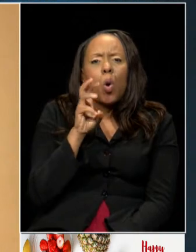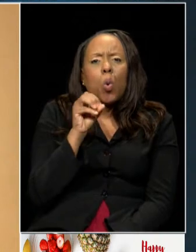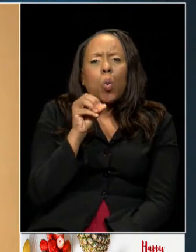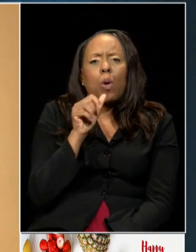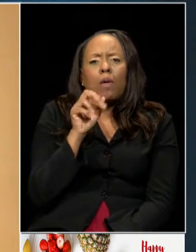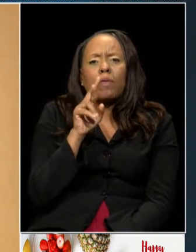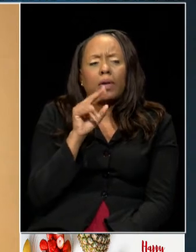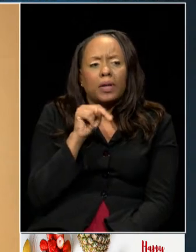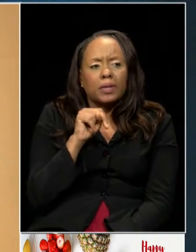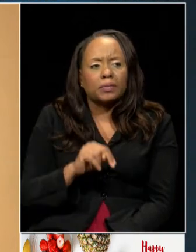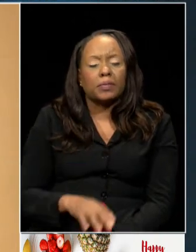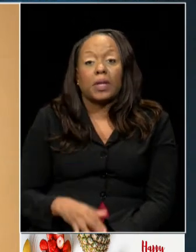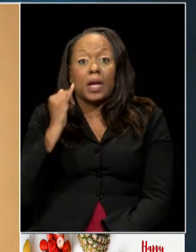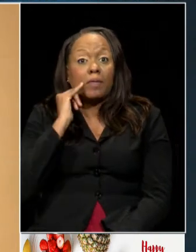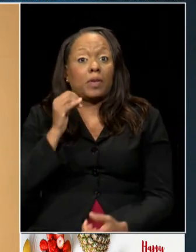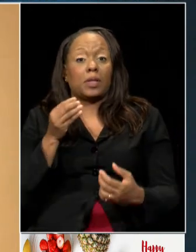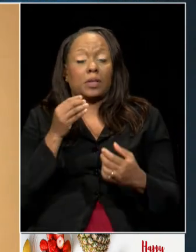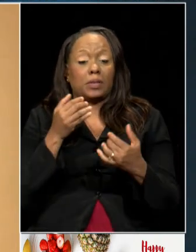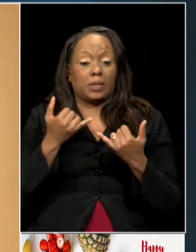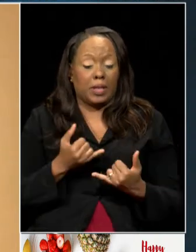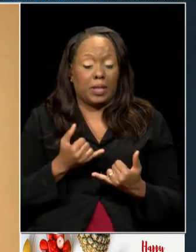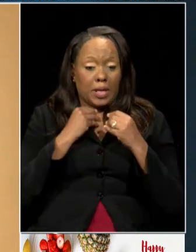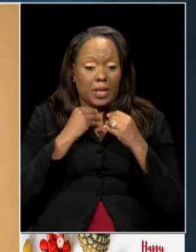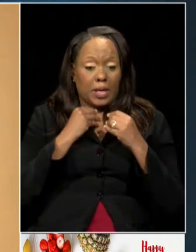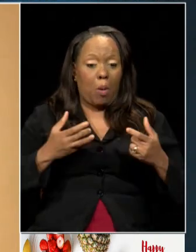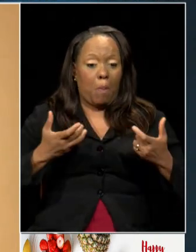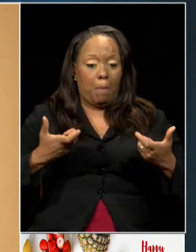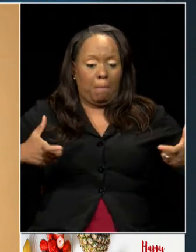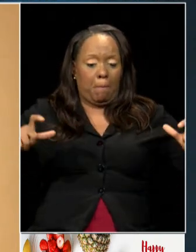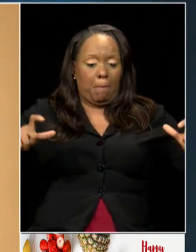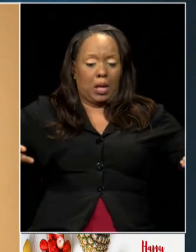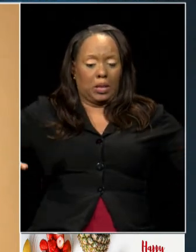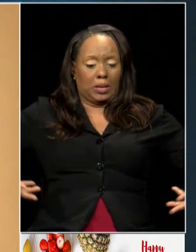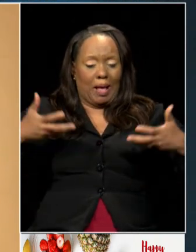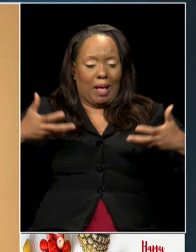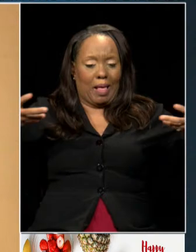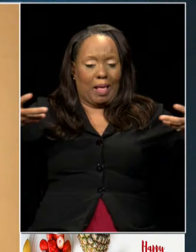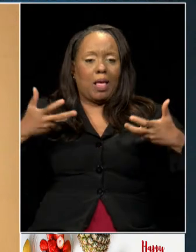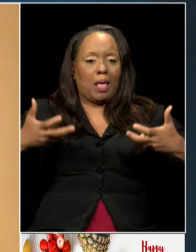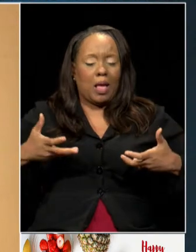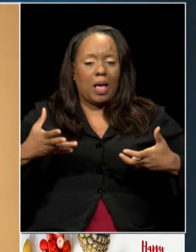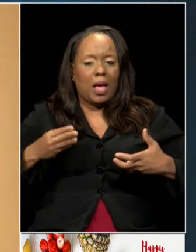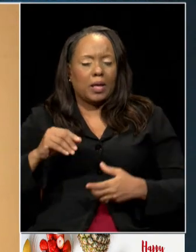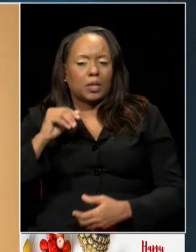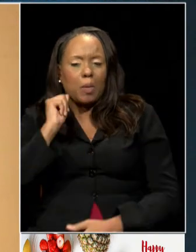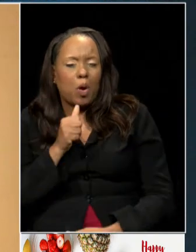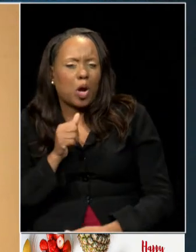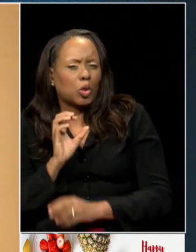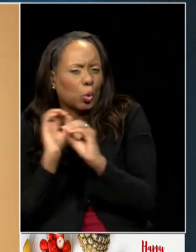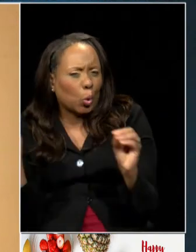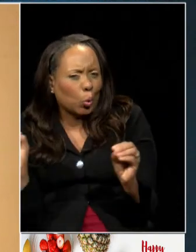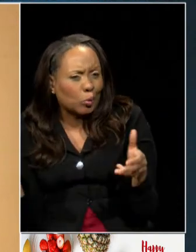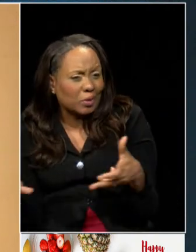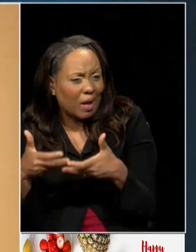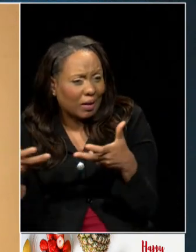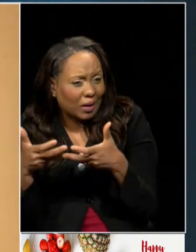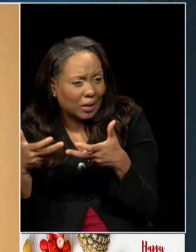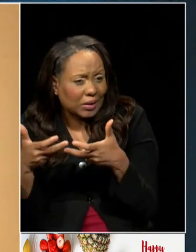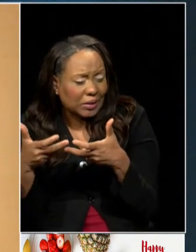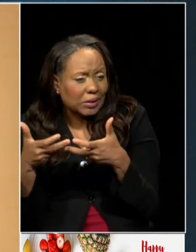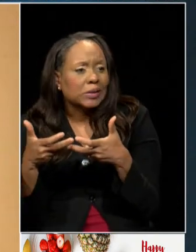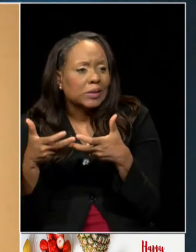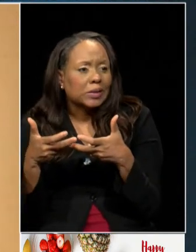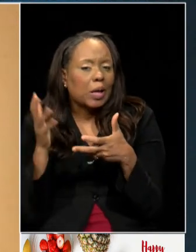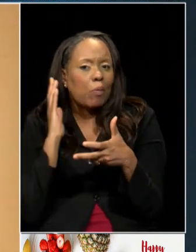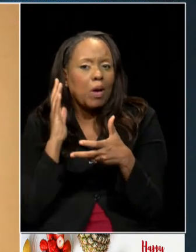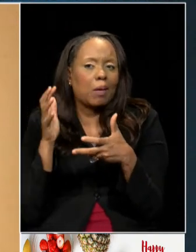salad today and nothing tomorrow, your warfarin levels or the levels of clotting are going to go all